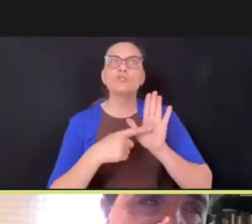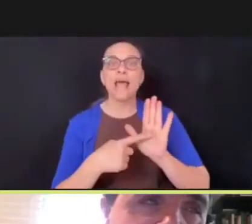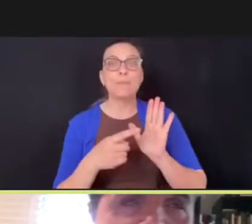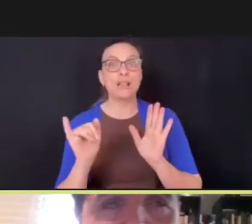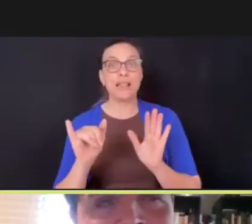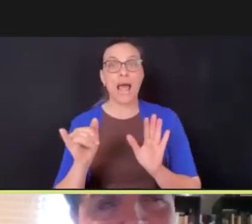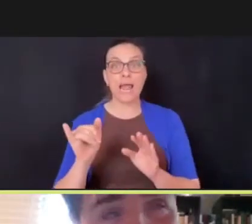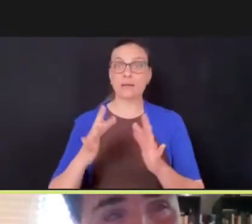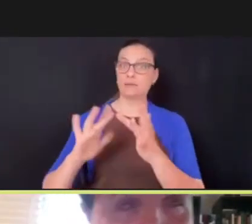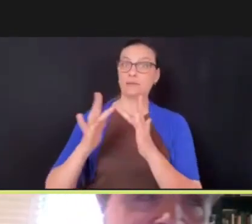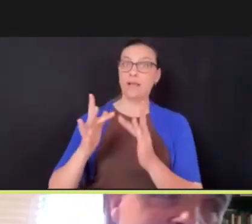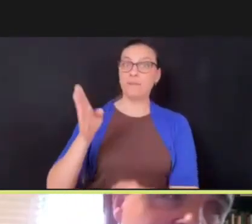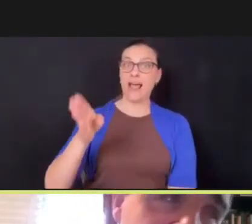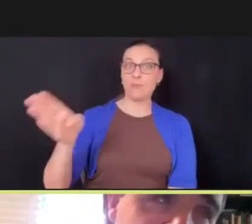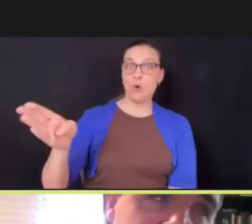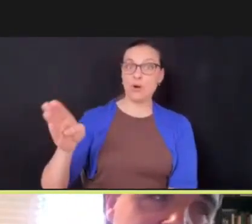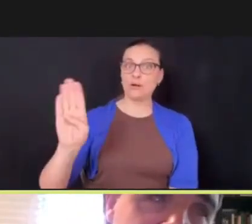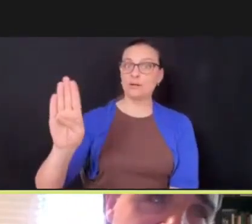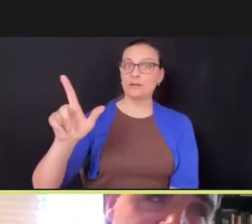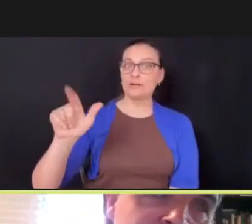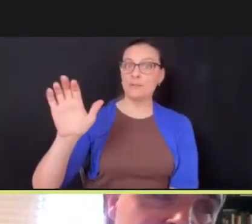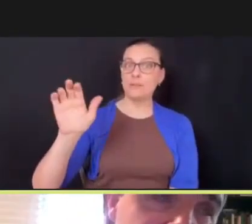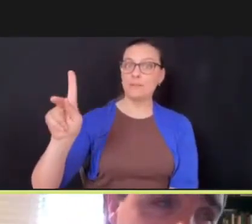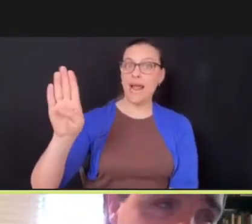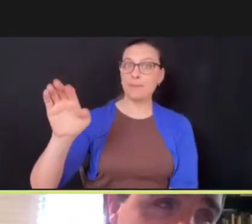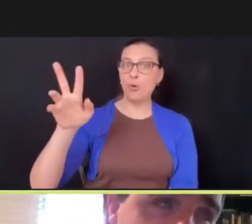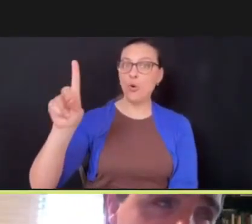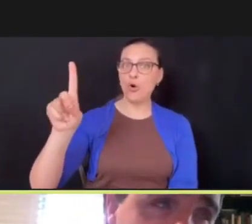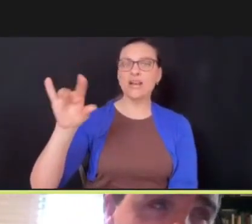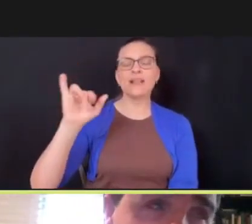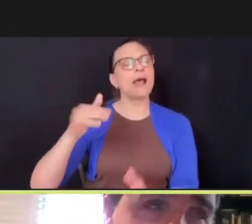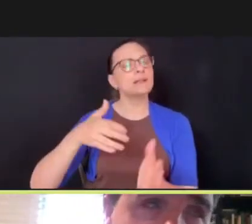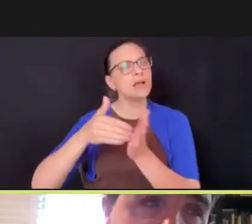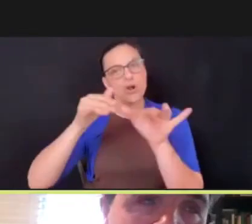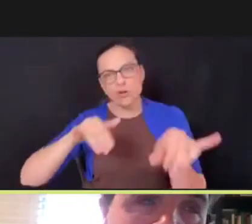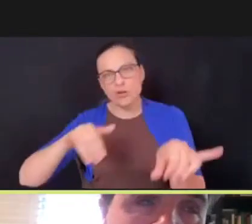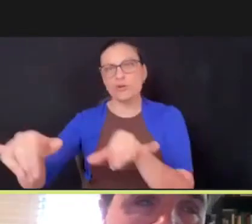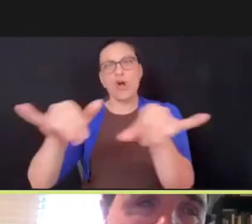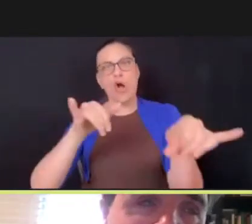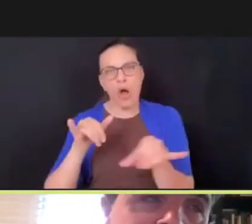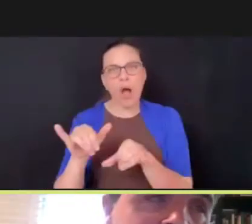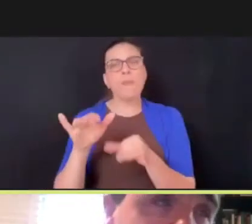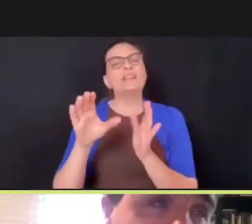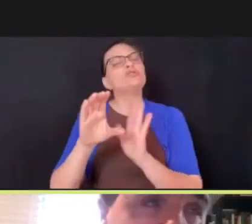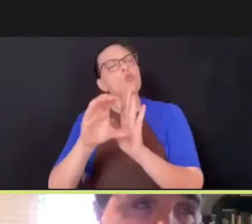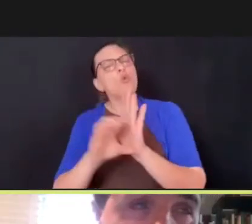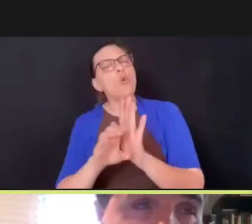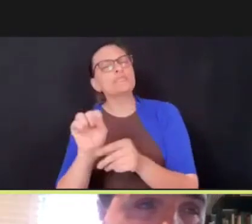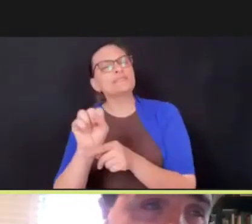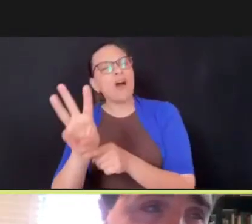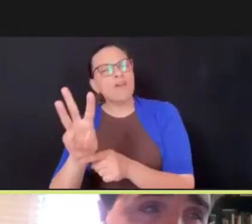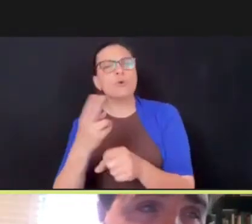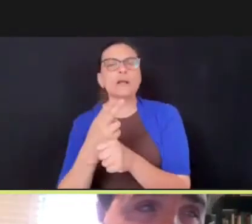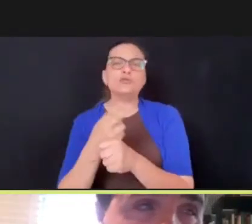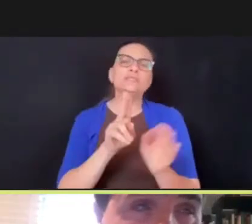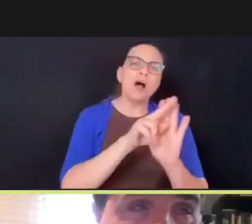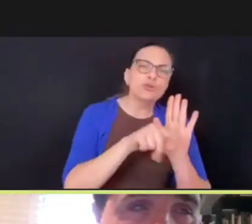Blackboard is a really common course software that's used a lot of places for undergrad, graduate school. It's very accessible as a